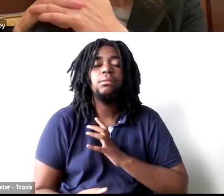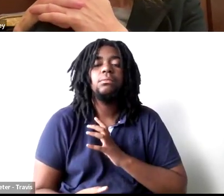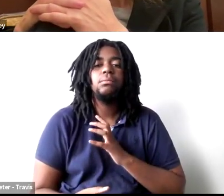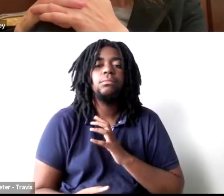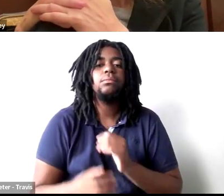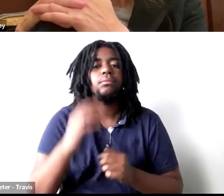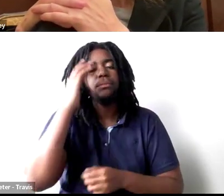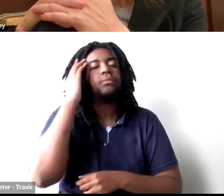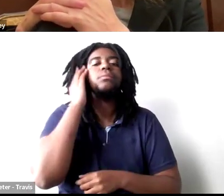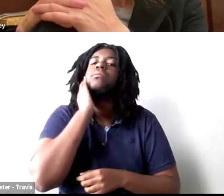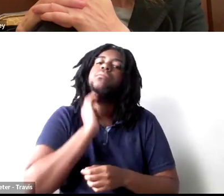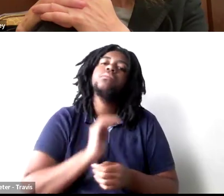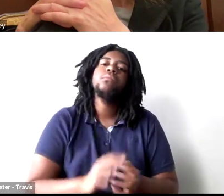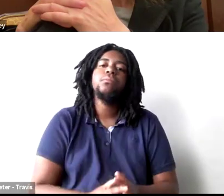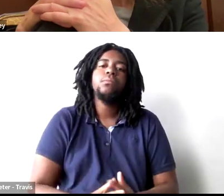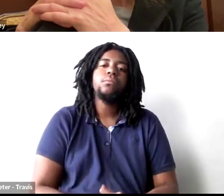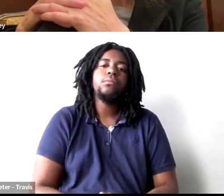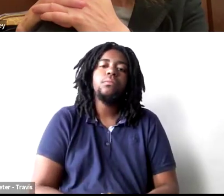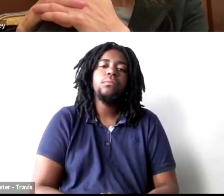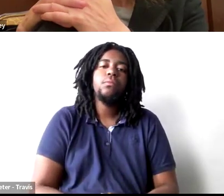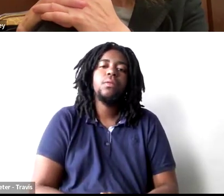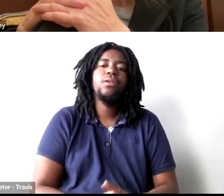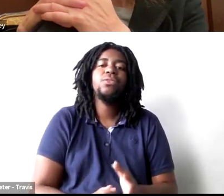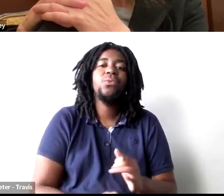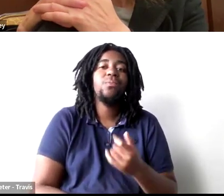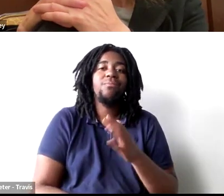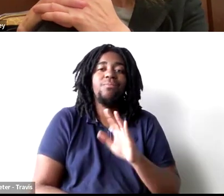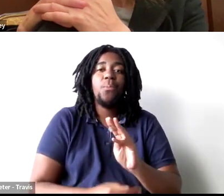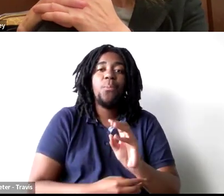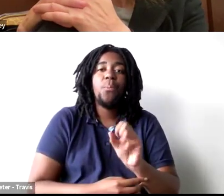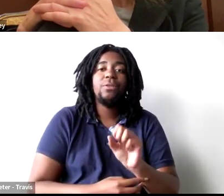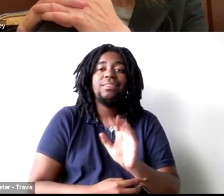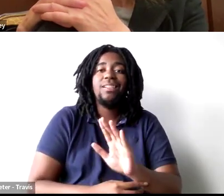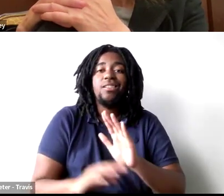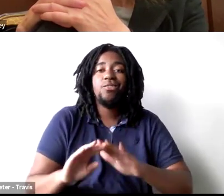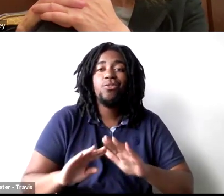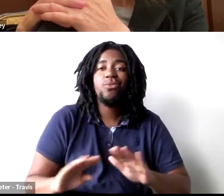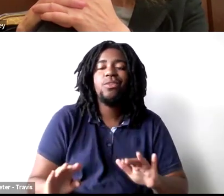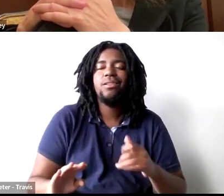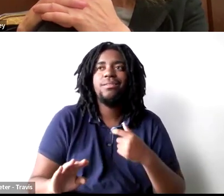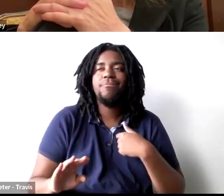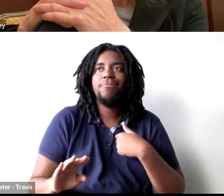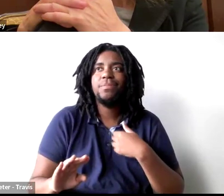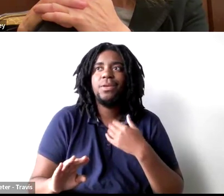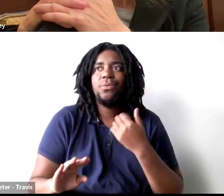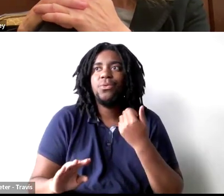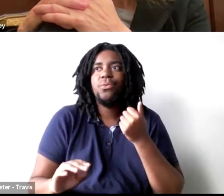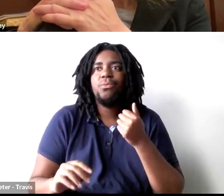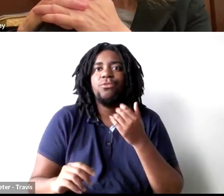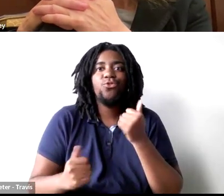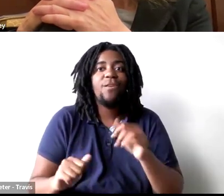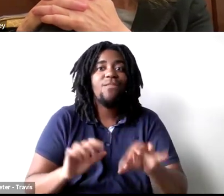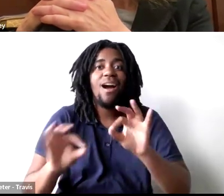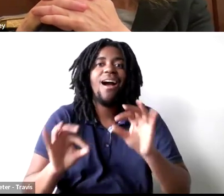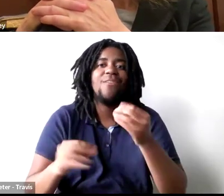really even know where to look for them or where they were connected or wanted to be connected. So